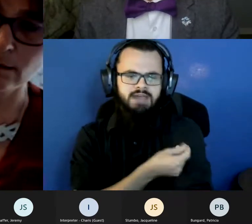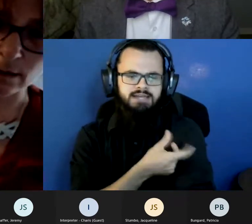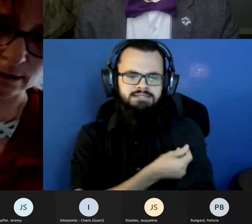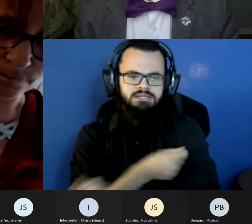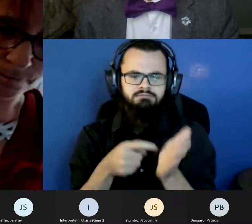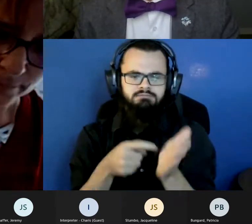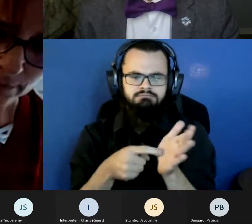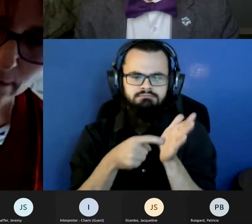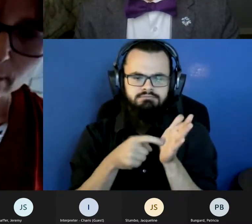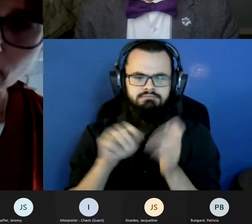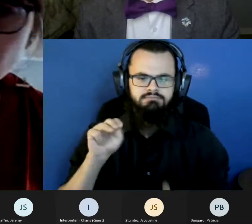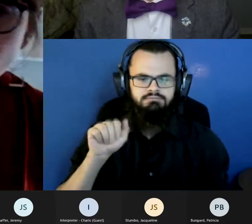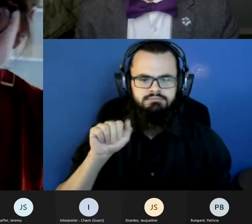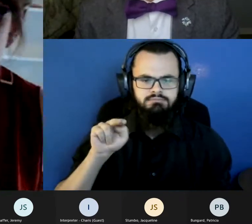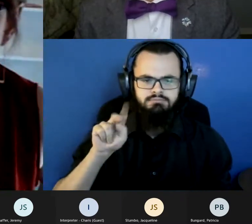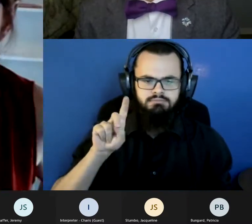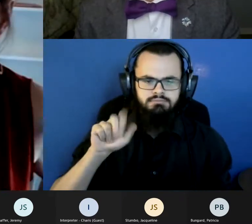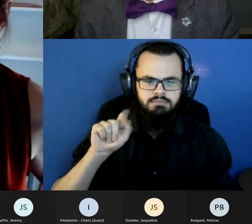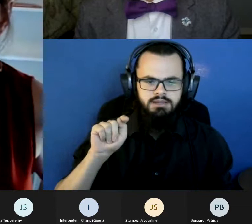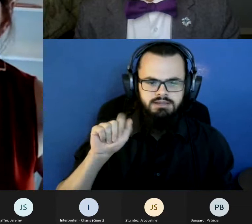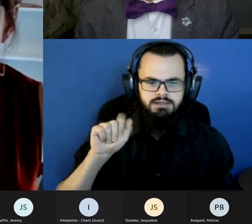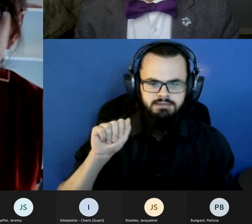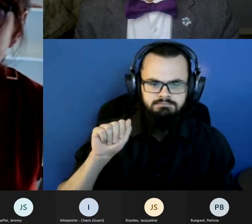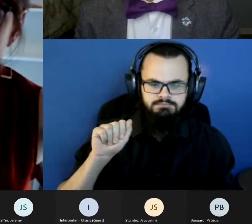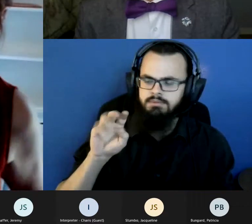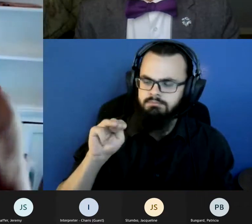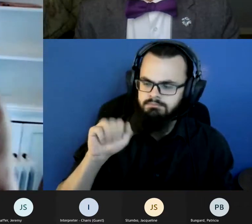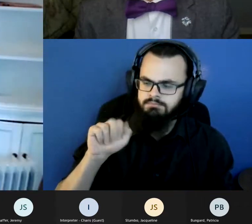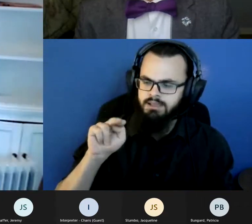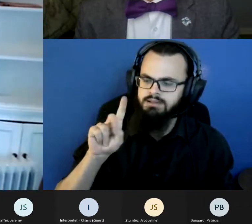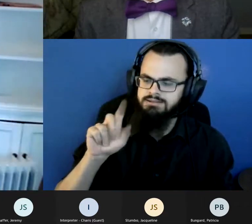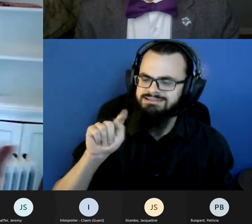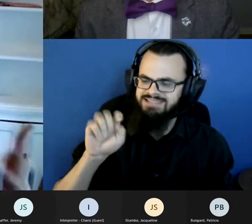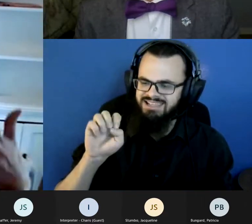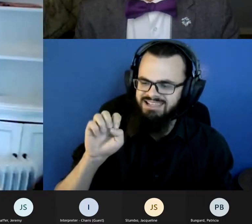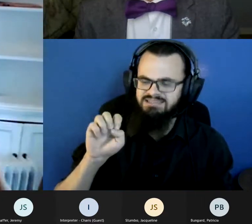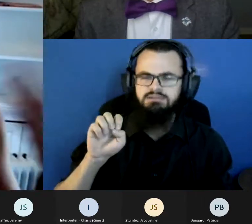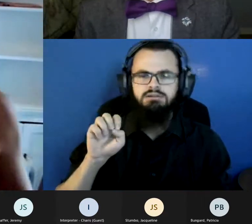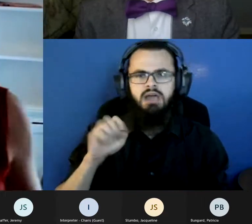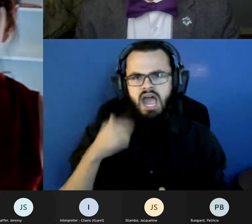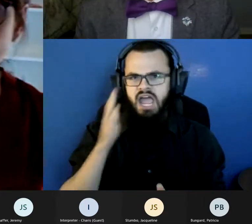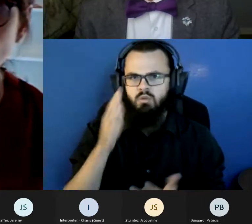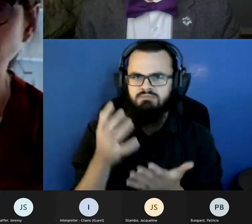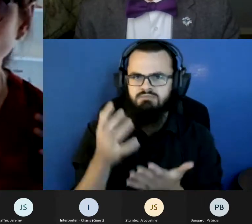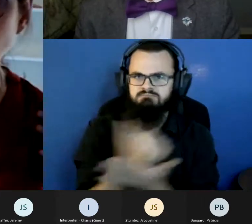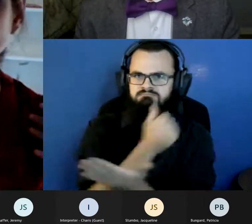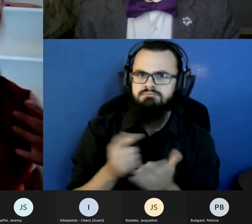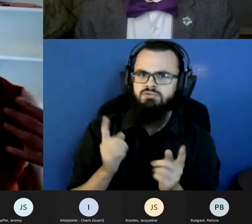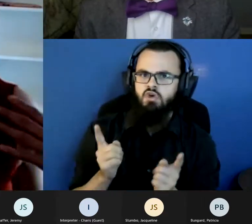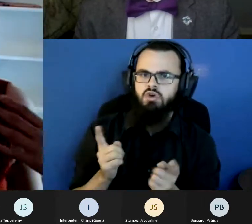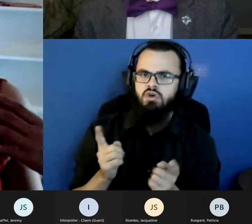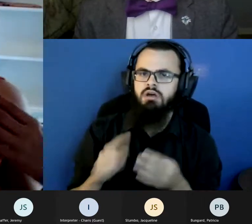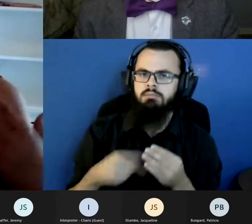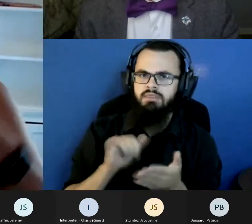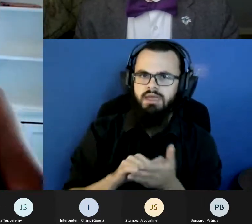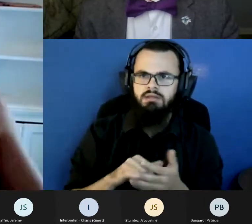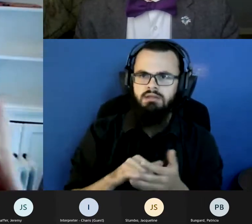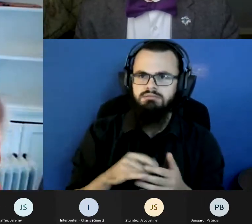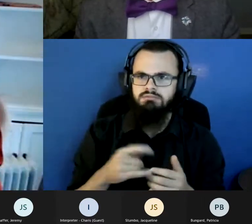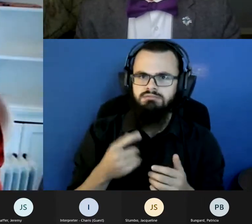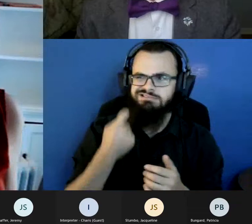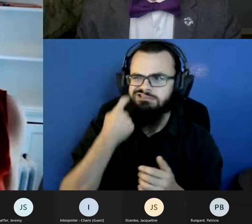about that because that certainly has been a lot of questions. And as you can imagine, I hear from a lot of people like, just mandate it